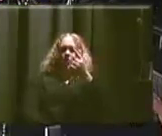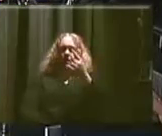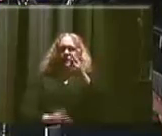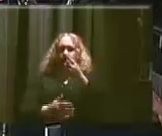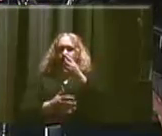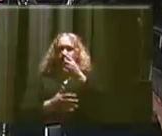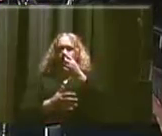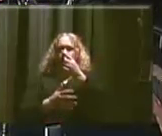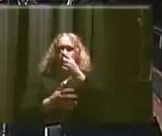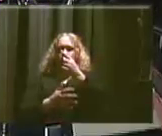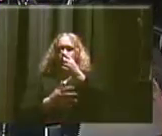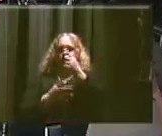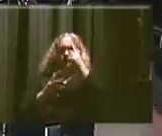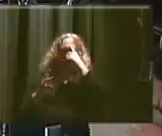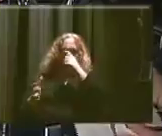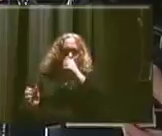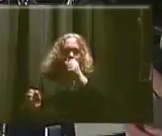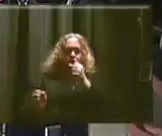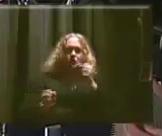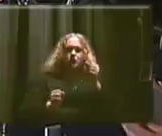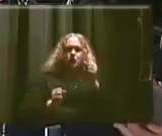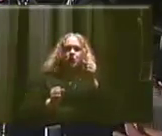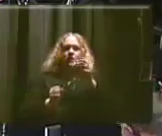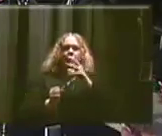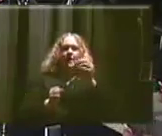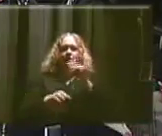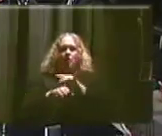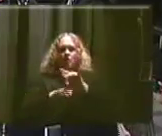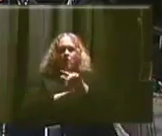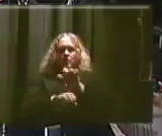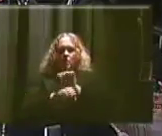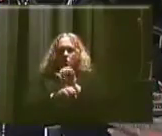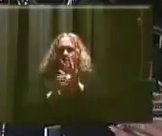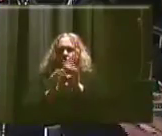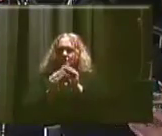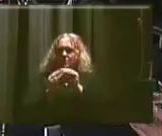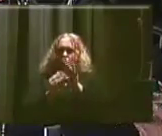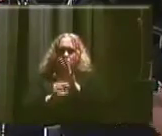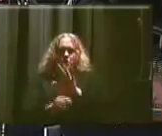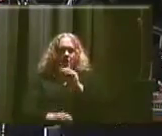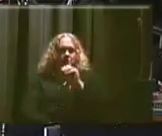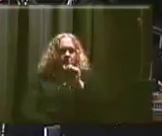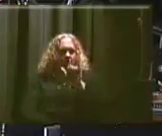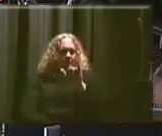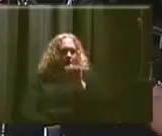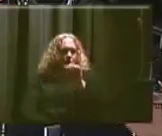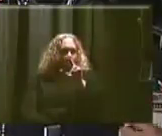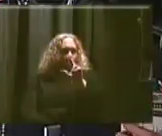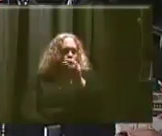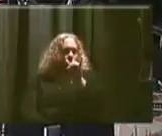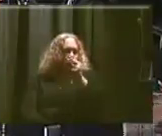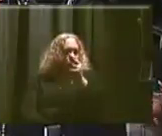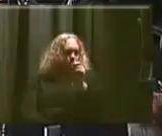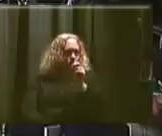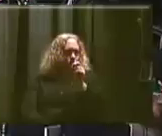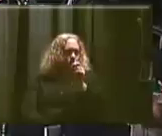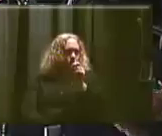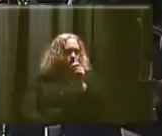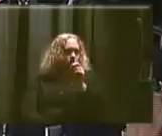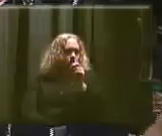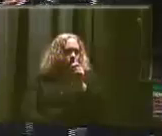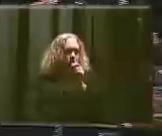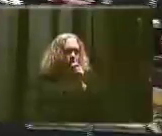May, June, and some early work sessions. Okay? Yes. Are we going to get